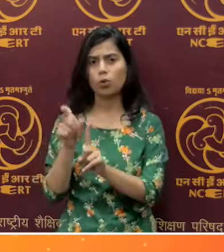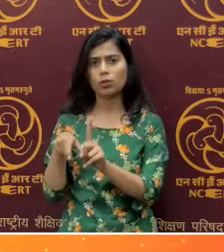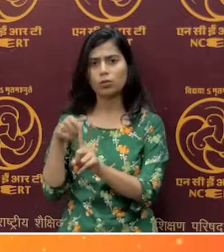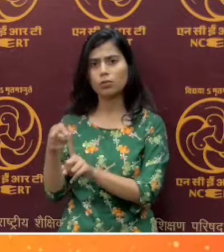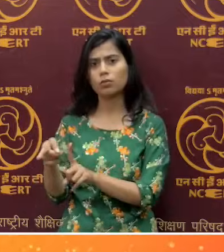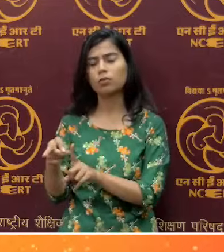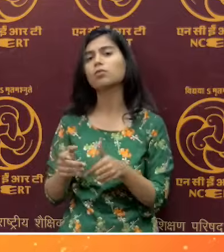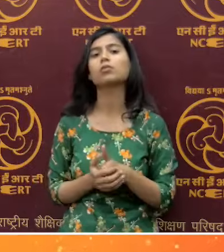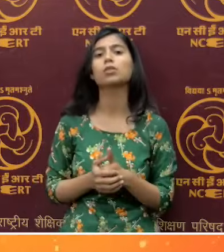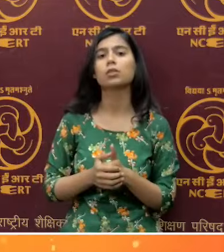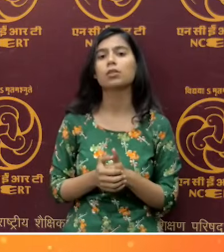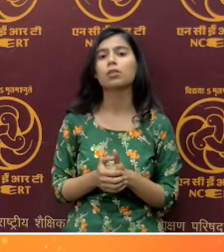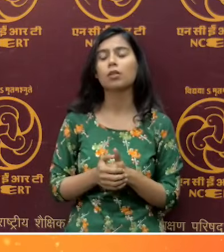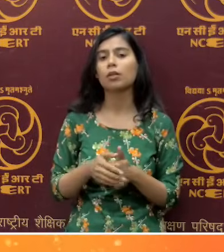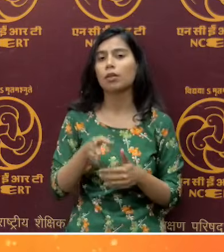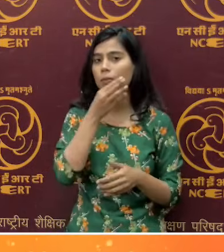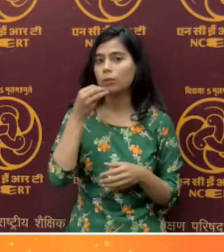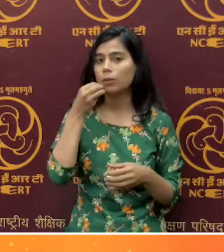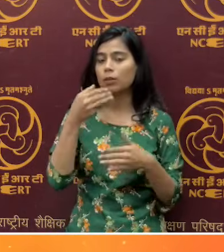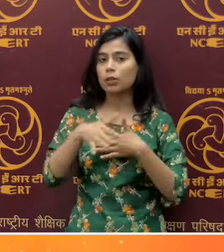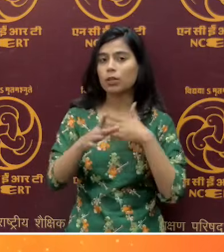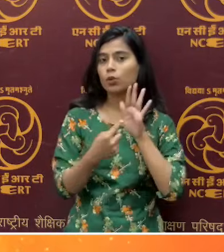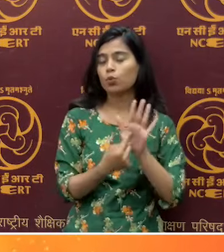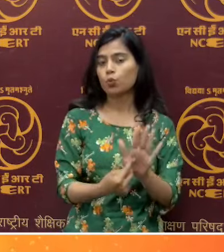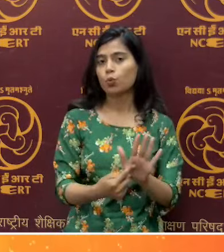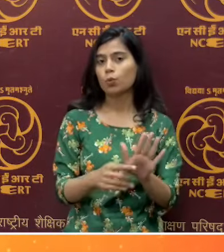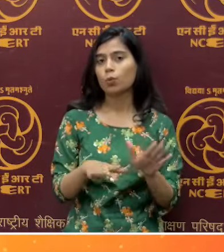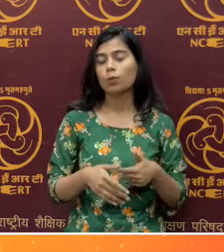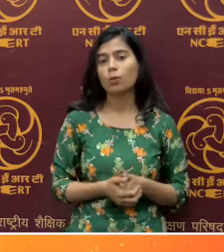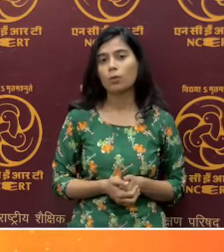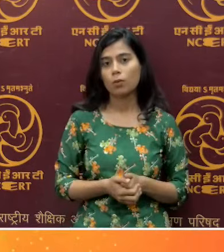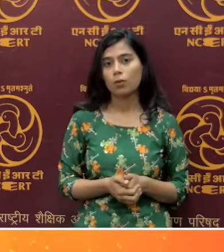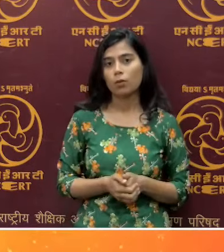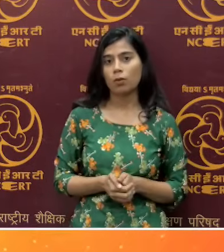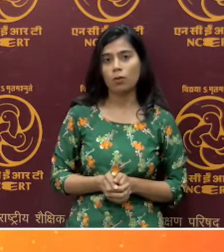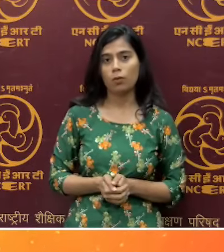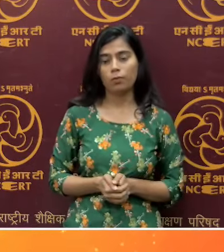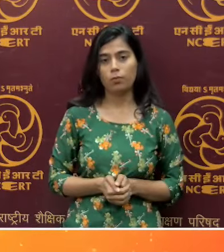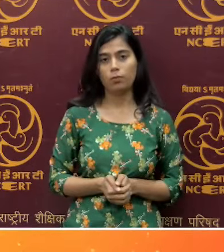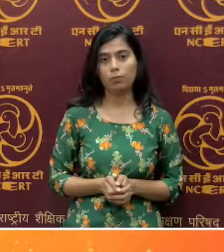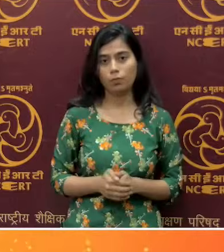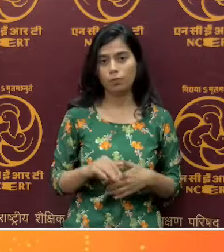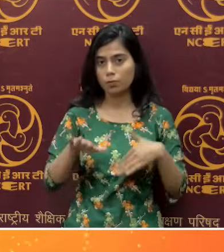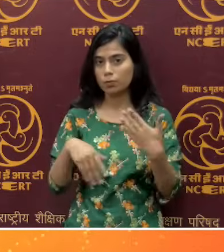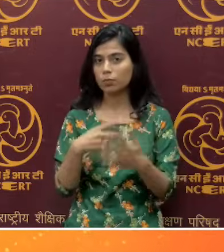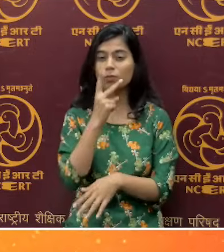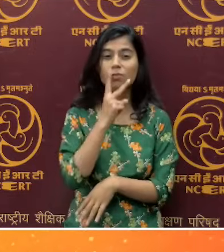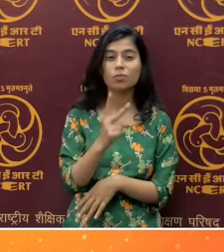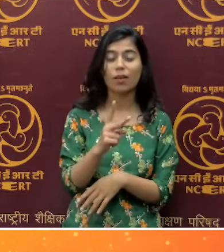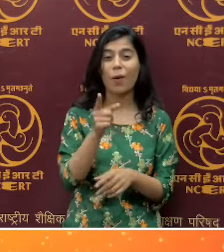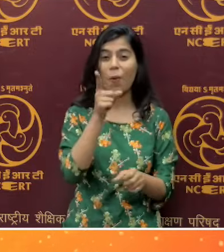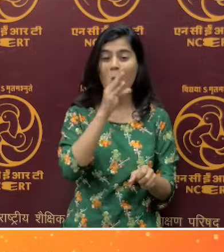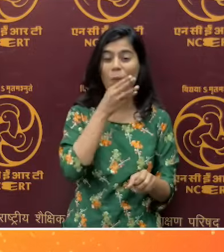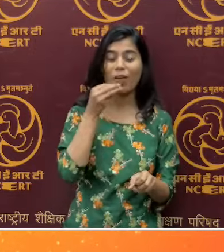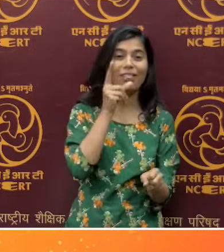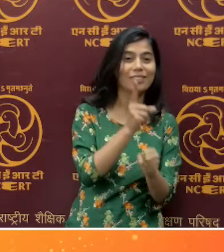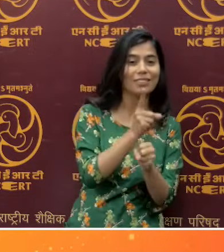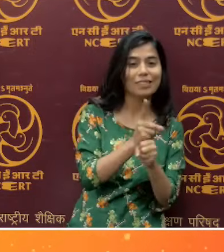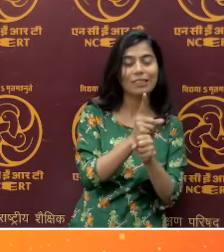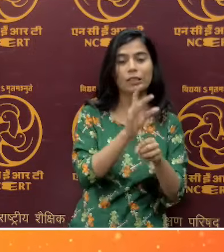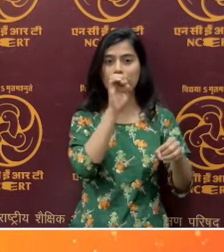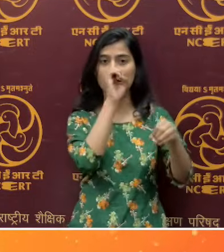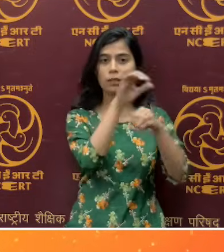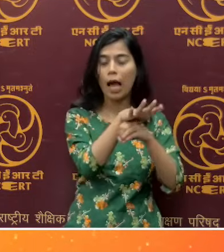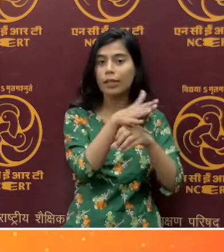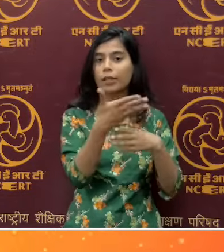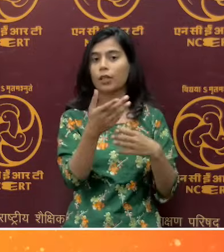Okay. definitely. Sir, please continue with the demonstration part. Okay. So as you can see, when the teacher sends the request, I